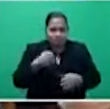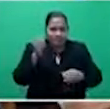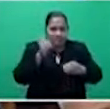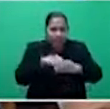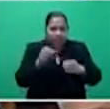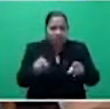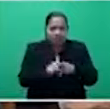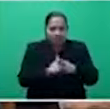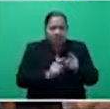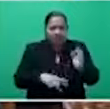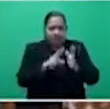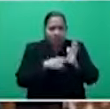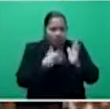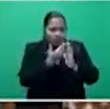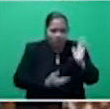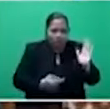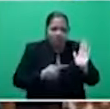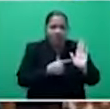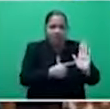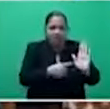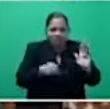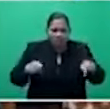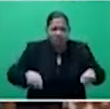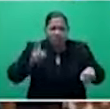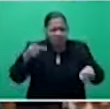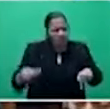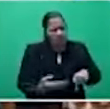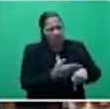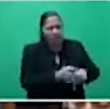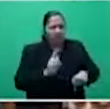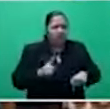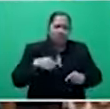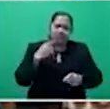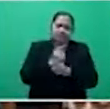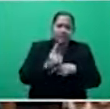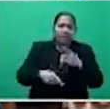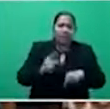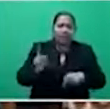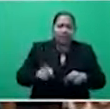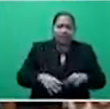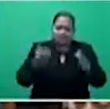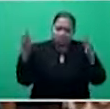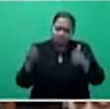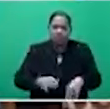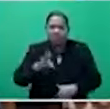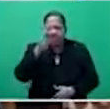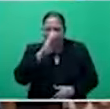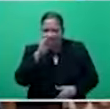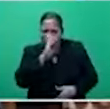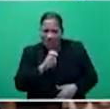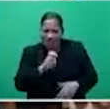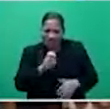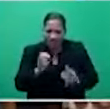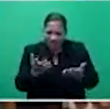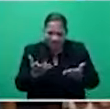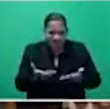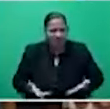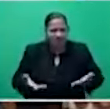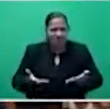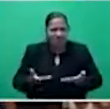Again, because, sir, she was pontificating, she's going on this ethnic line. That's basically what it is. Mr. Speaker, sir,